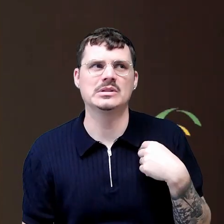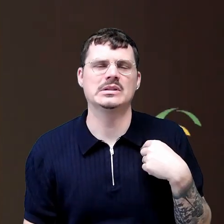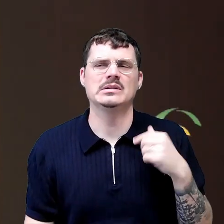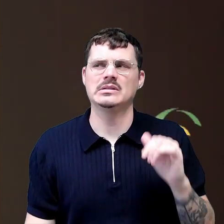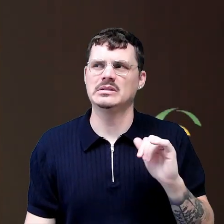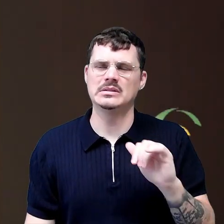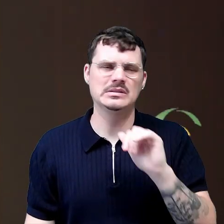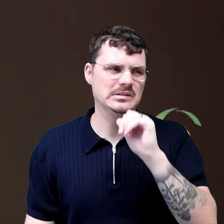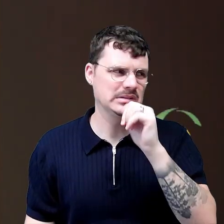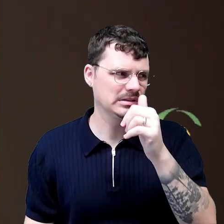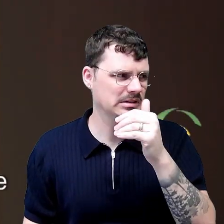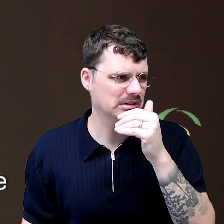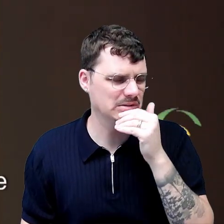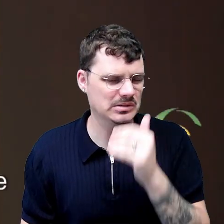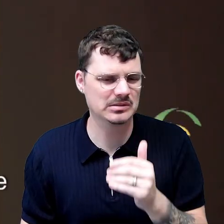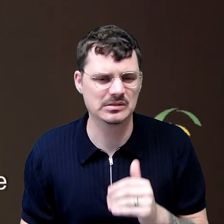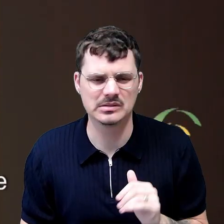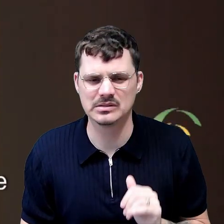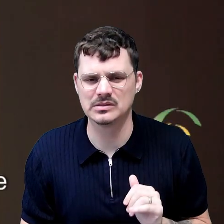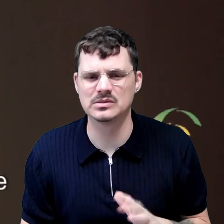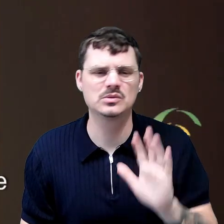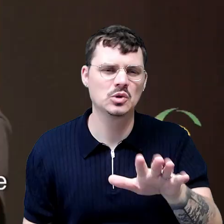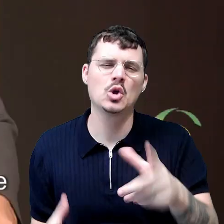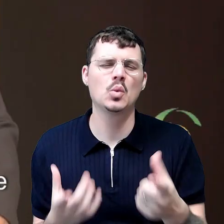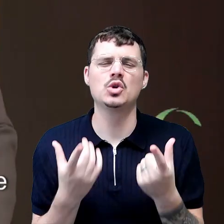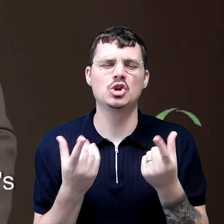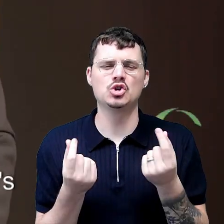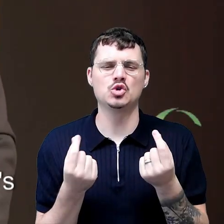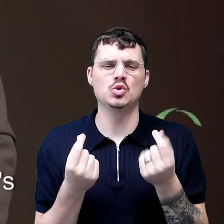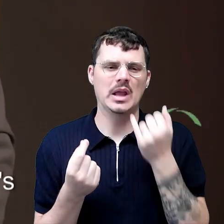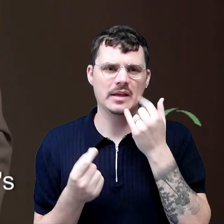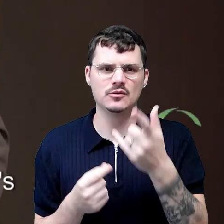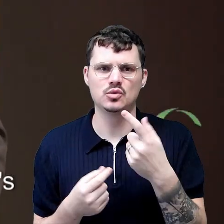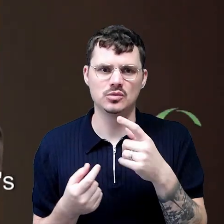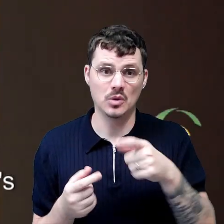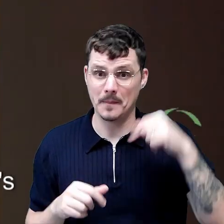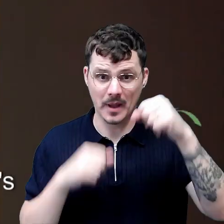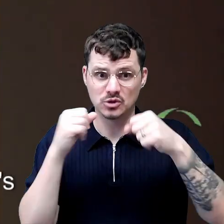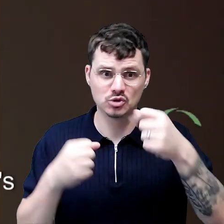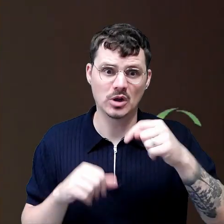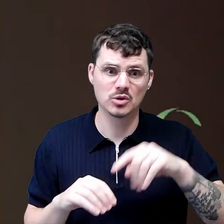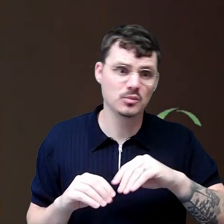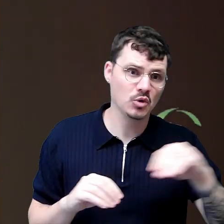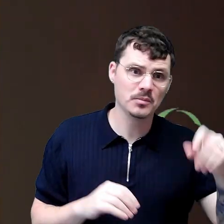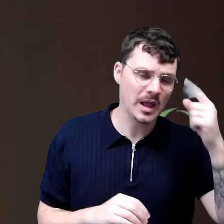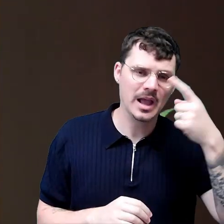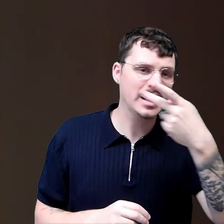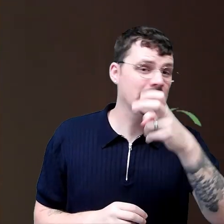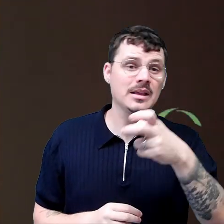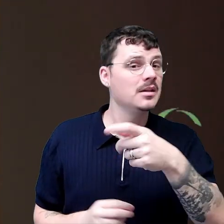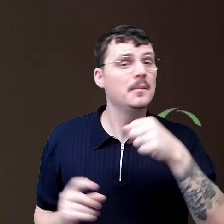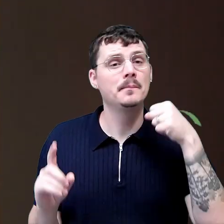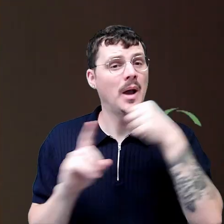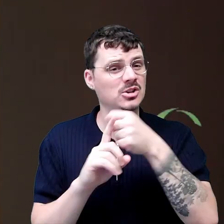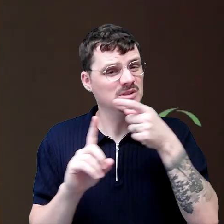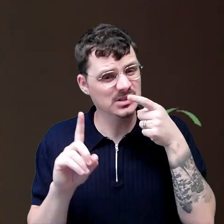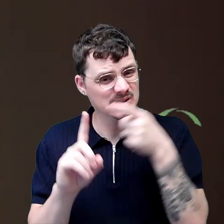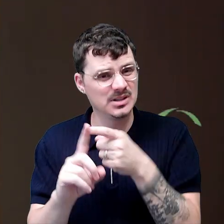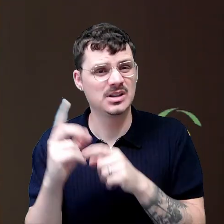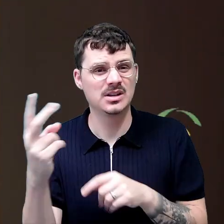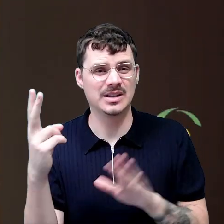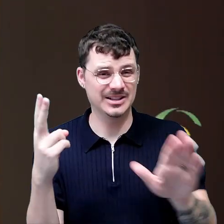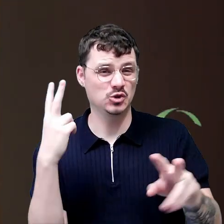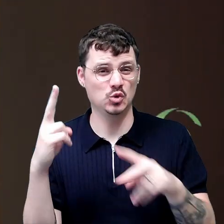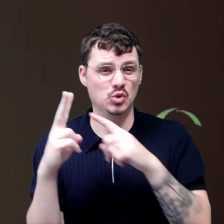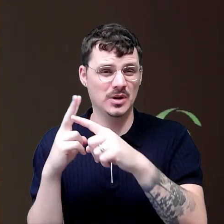good. And so what happens if you get out of the way? The people he's punching, well, he's punching his two